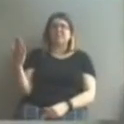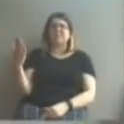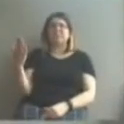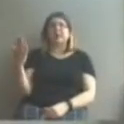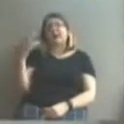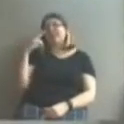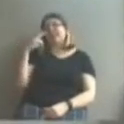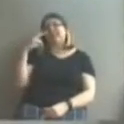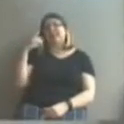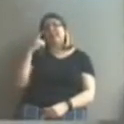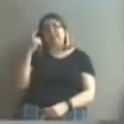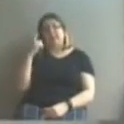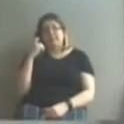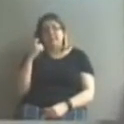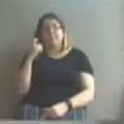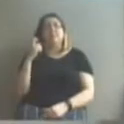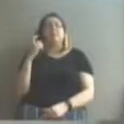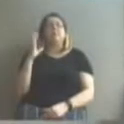I suspect would happen.